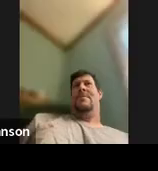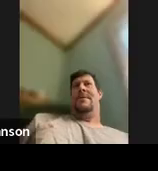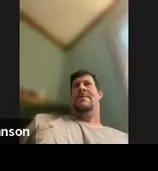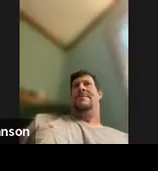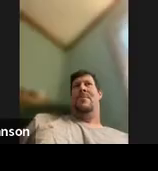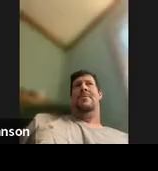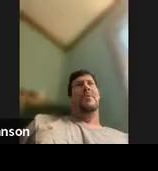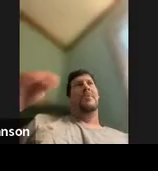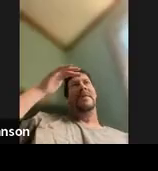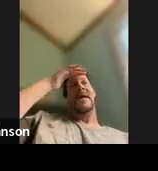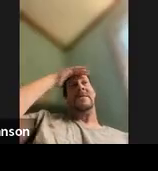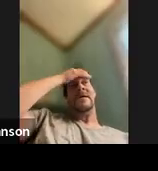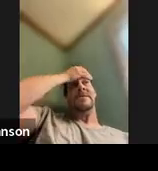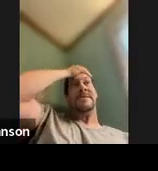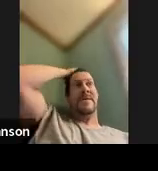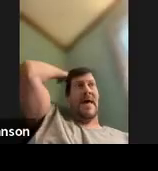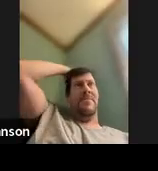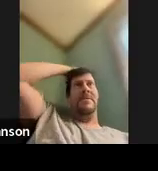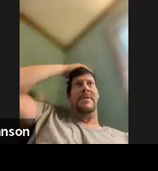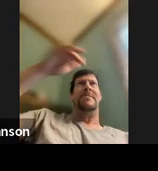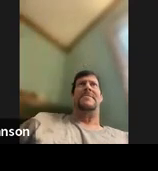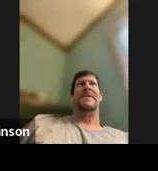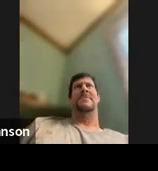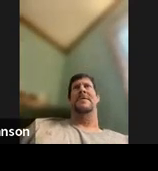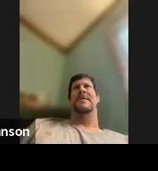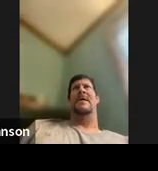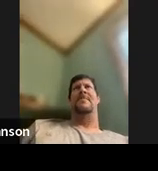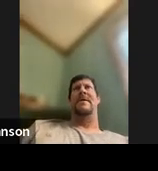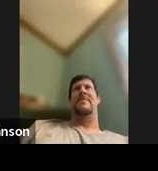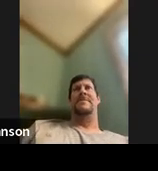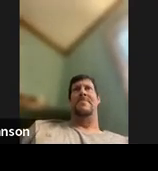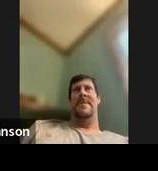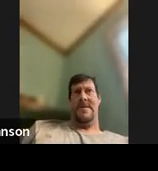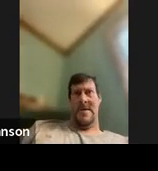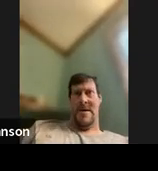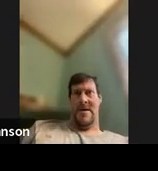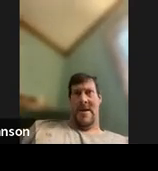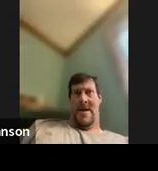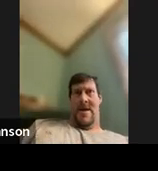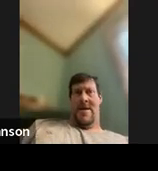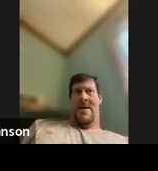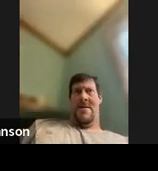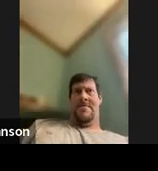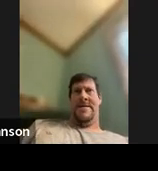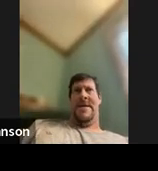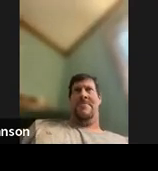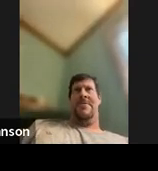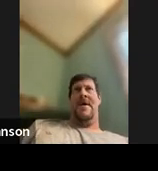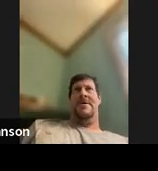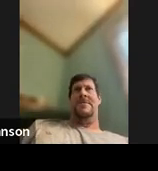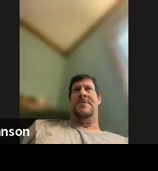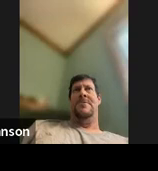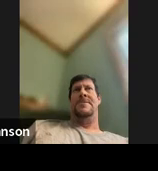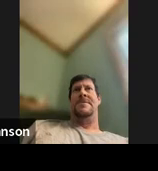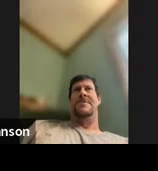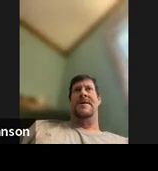more. There's more locally that I'd like to see happen. There's actually veterans are being condemned for